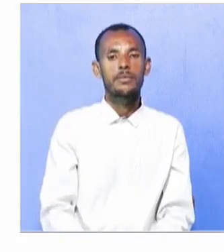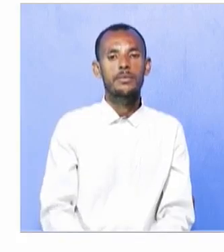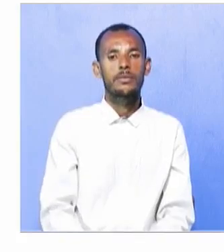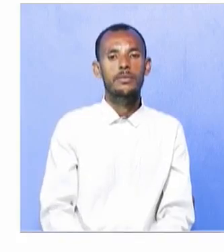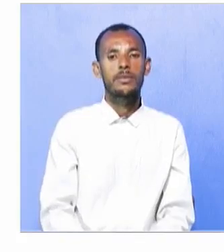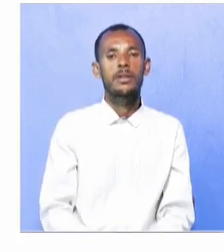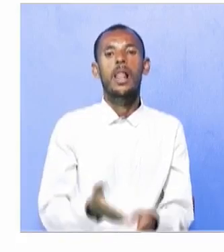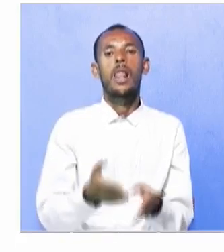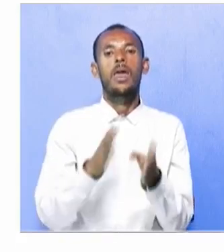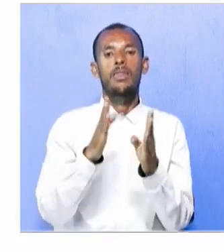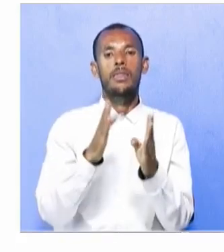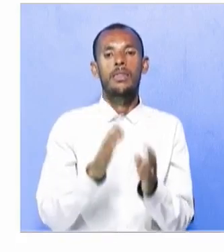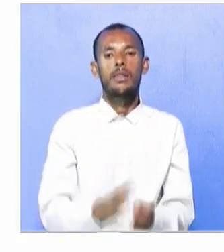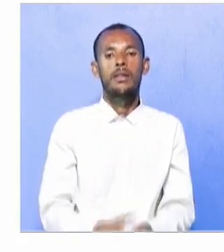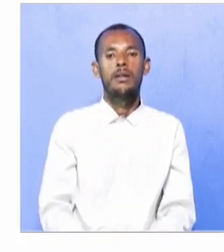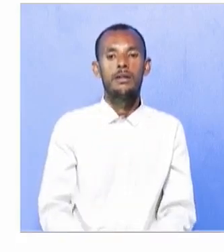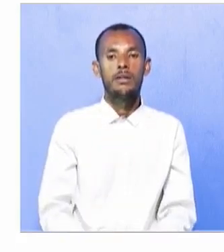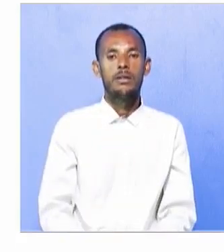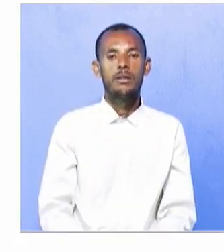let